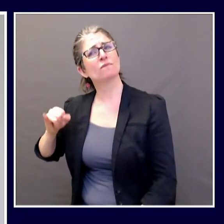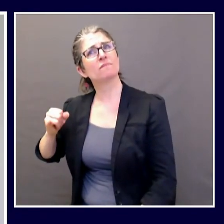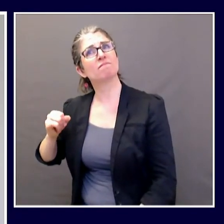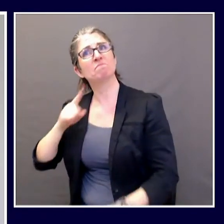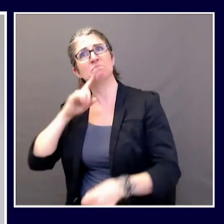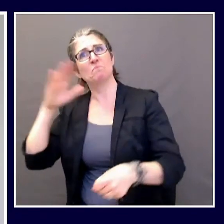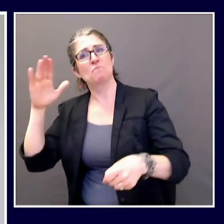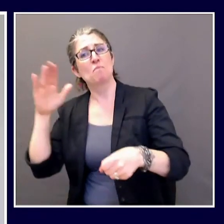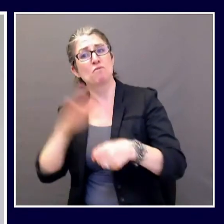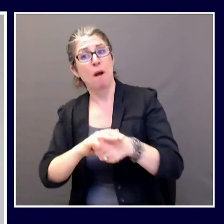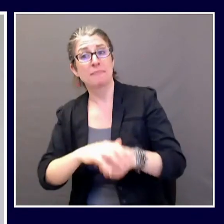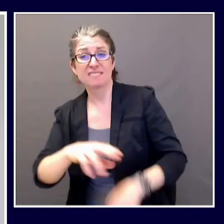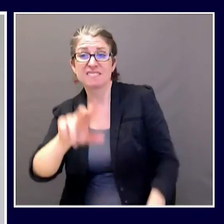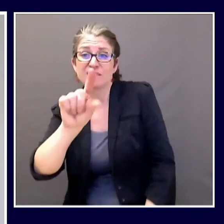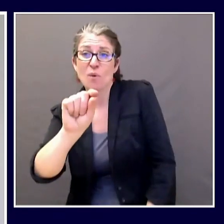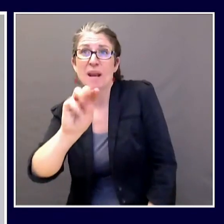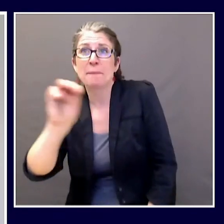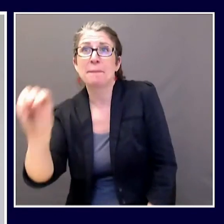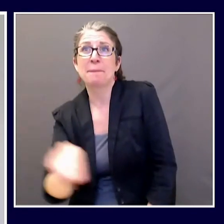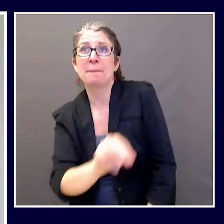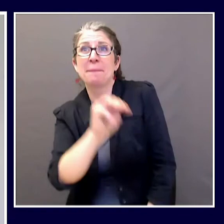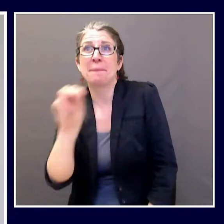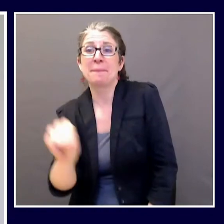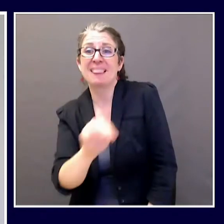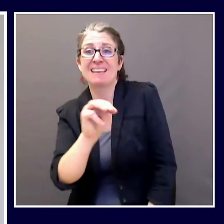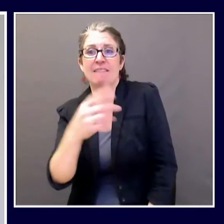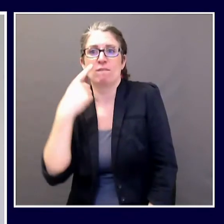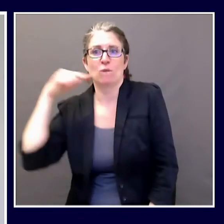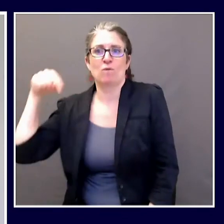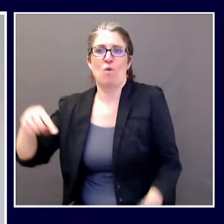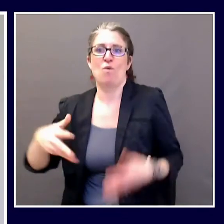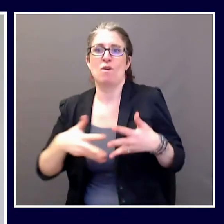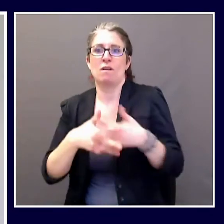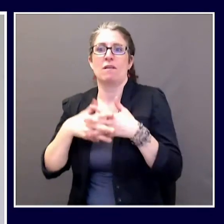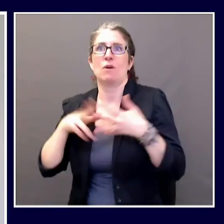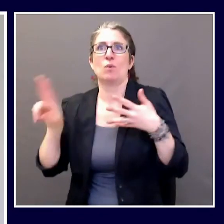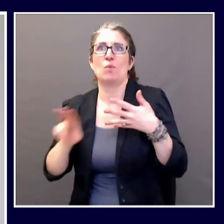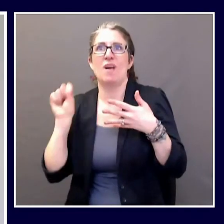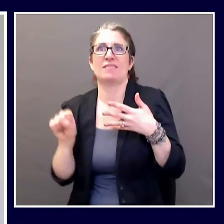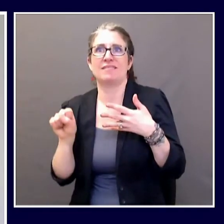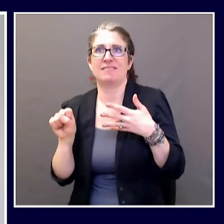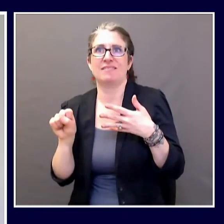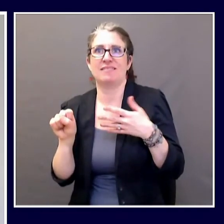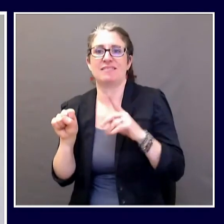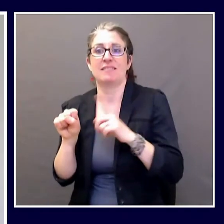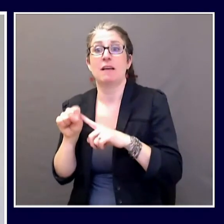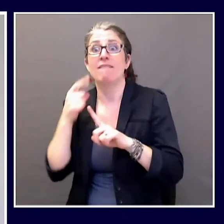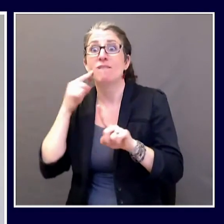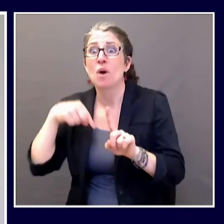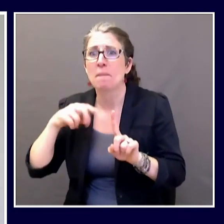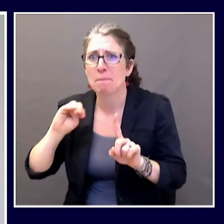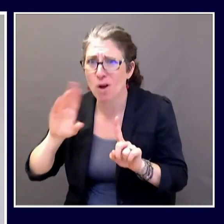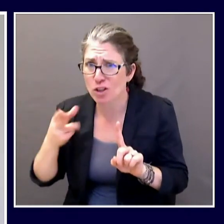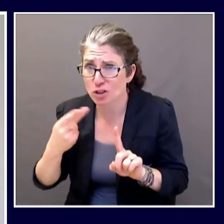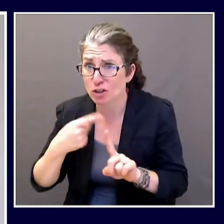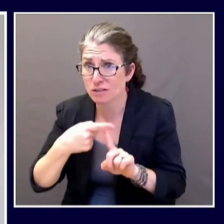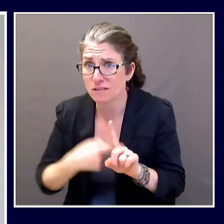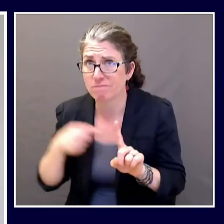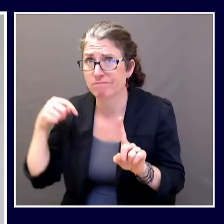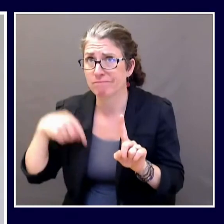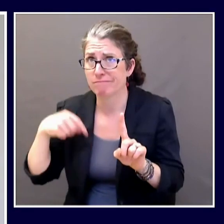on. But as to the 100 million doses, it's welcome, and we look forward to being able to utilize it as soon as it gets within our